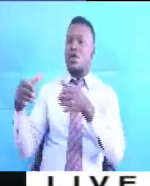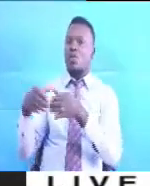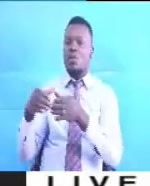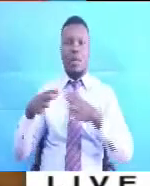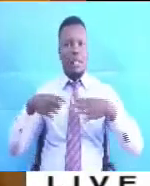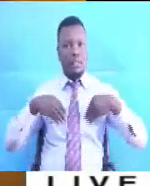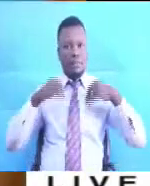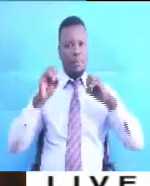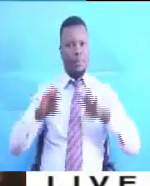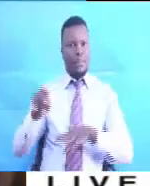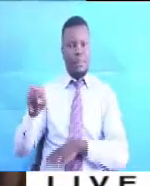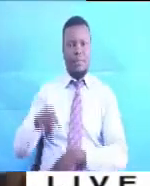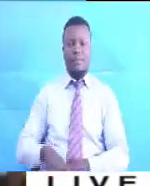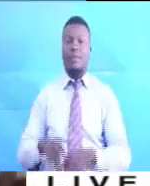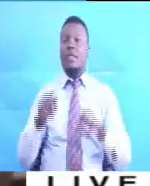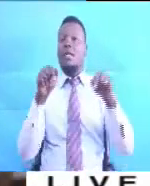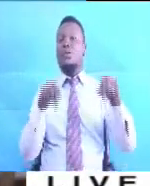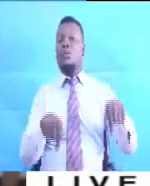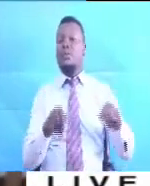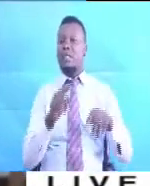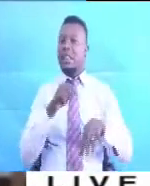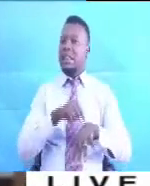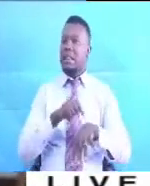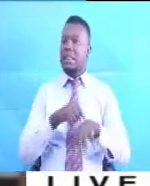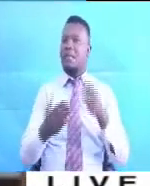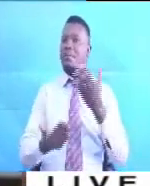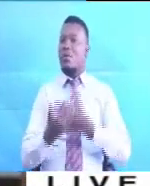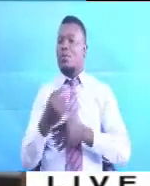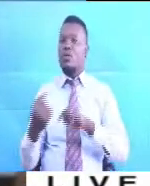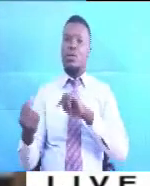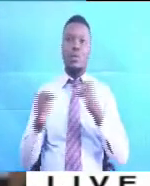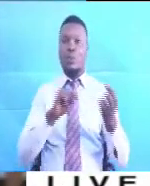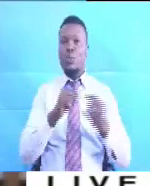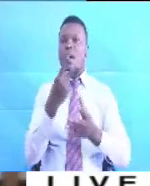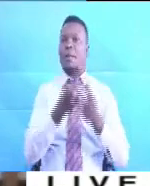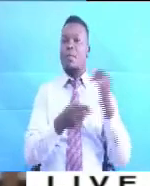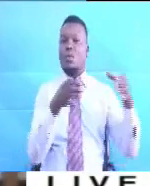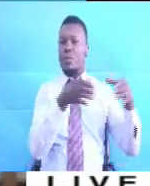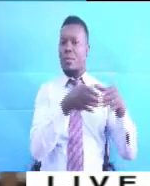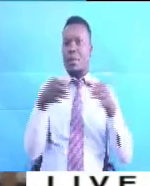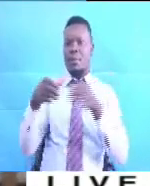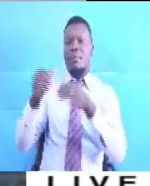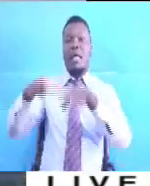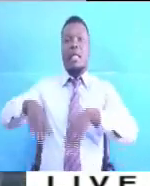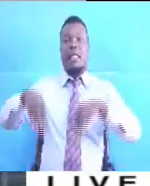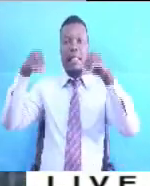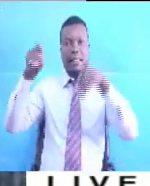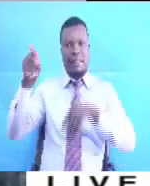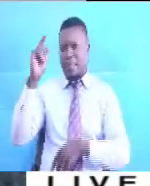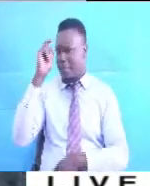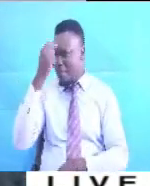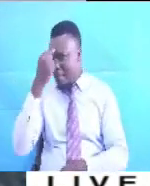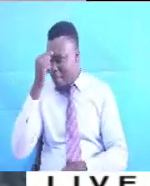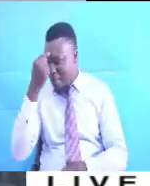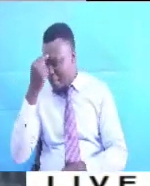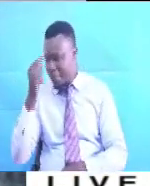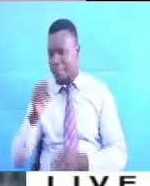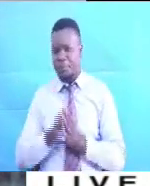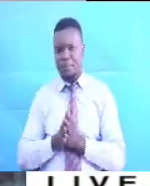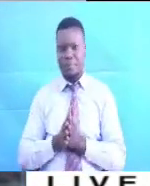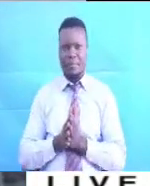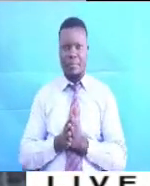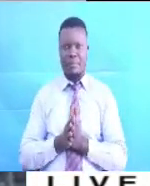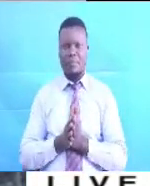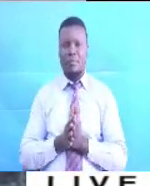the allegations. Today, during the morning sessions in both houses of India's parliament, they were